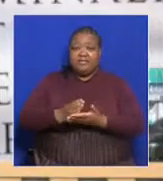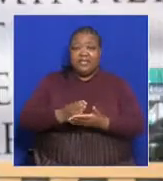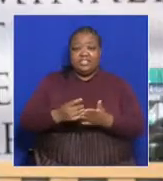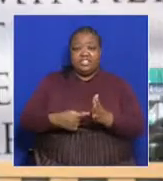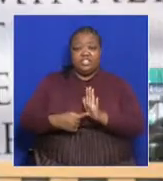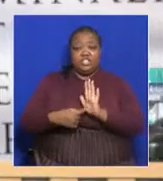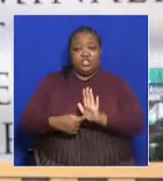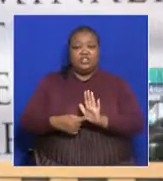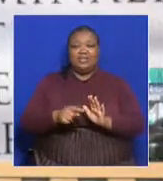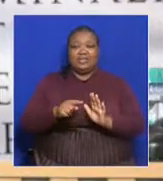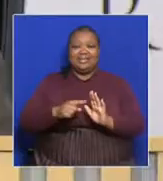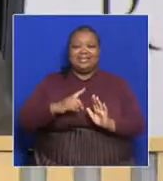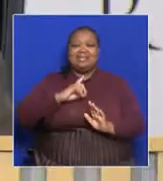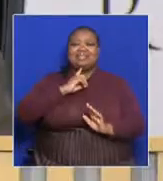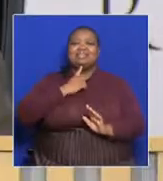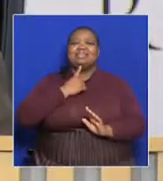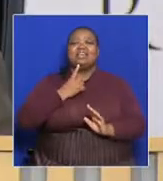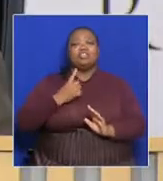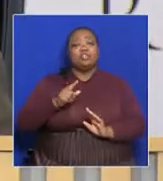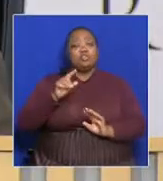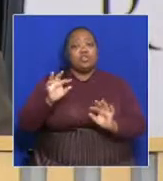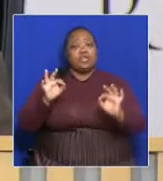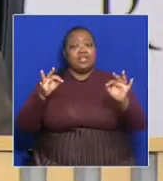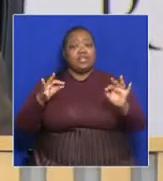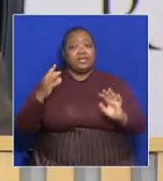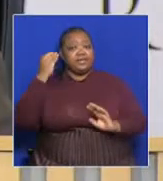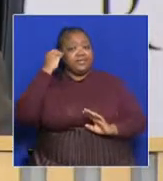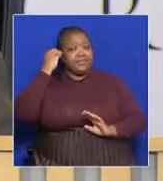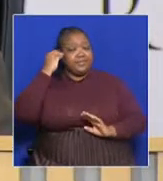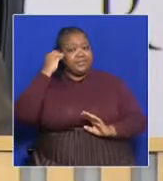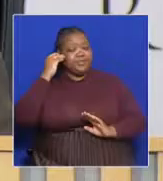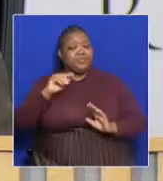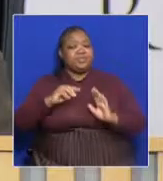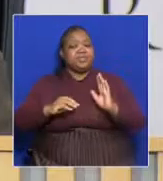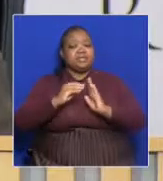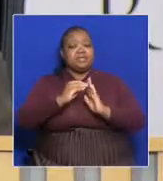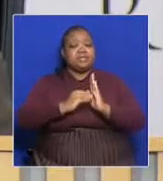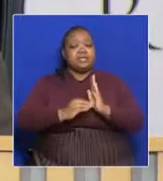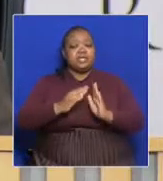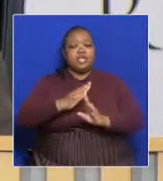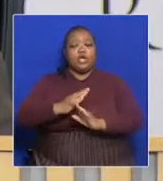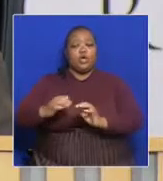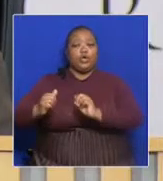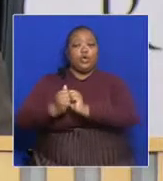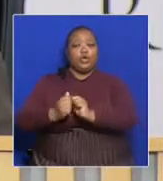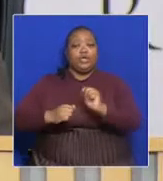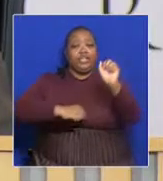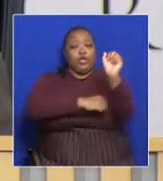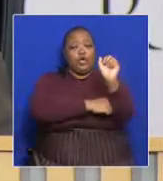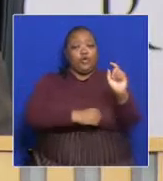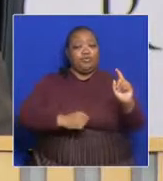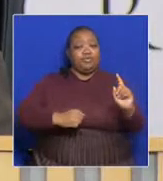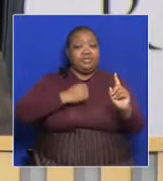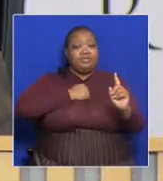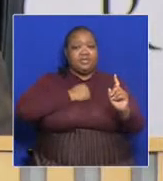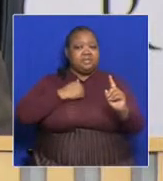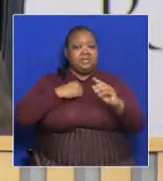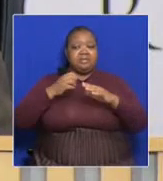right information. This looks like it may have been compiled by a colleague at my office without consultation. I can